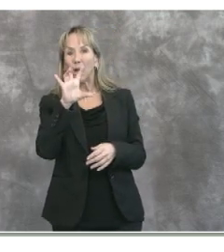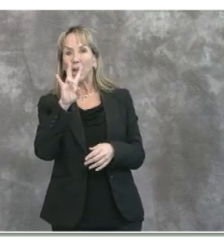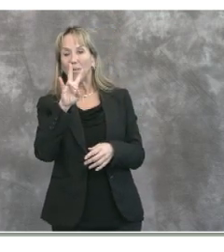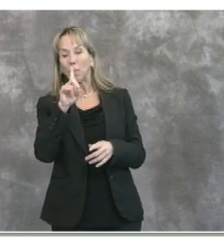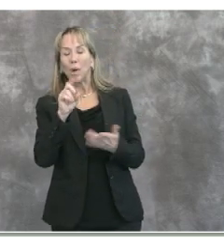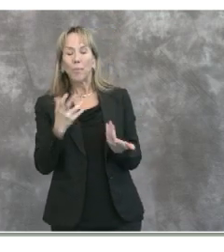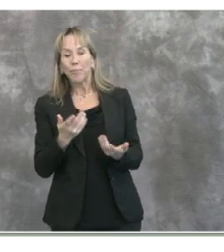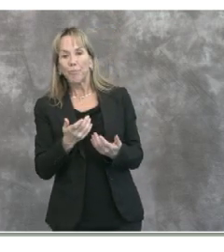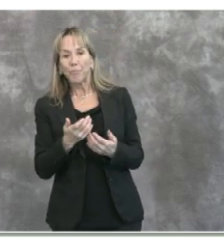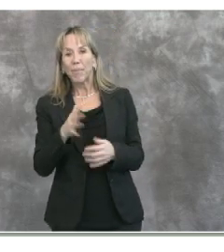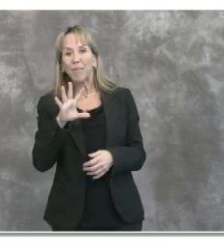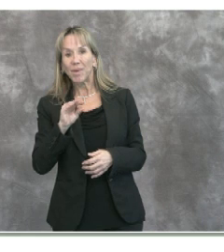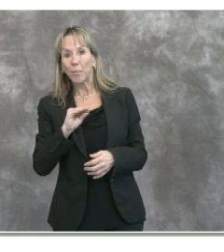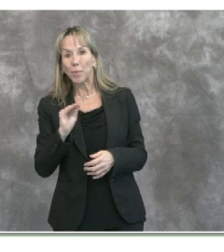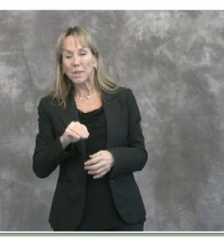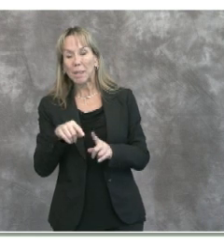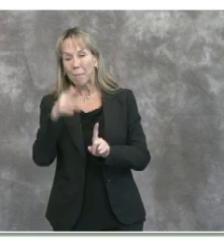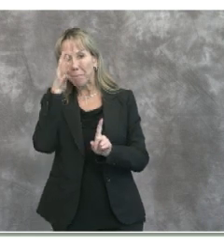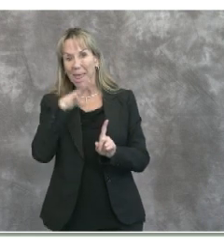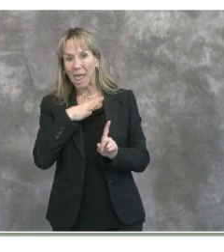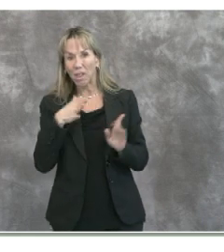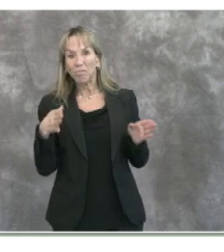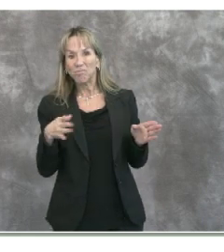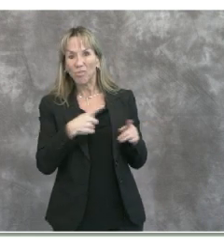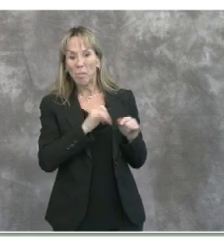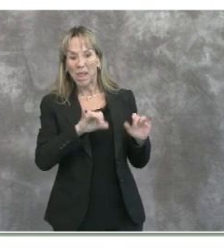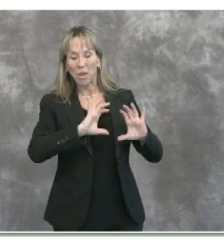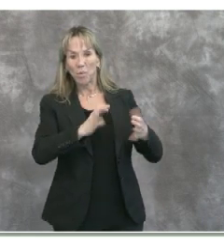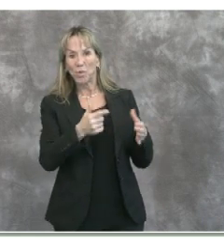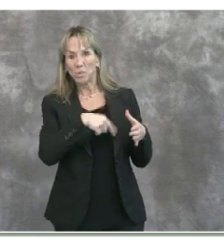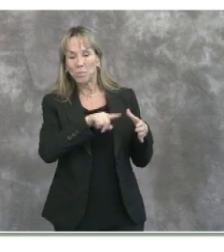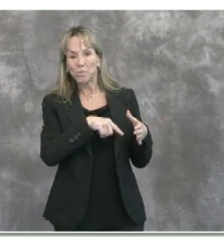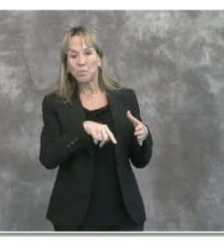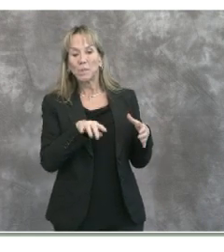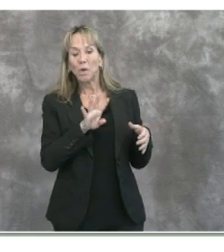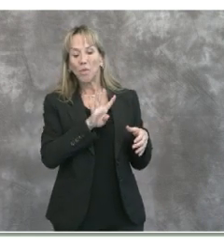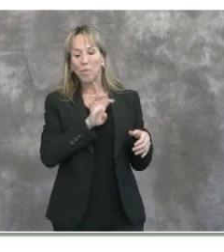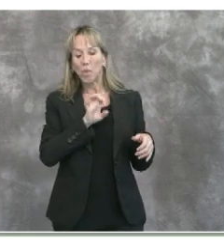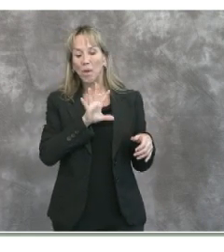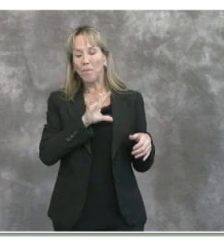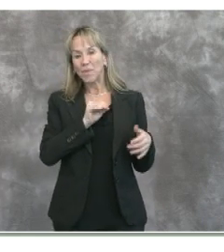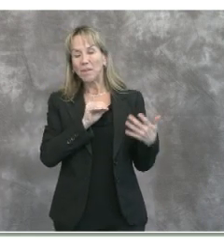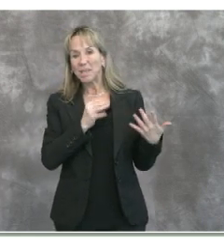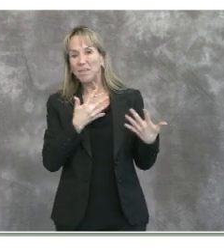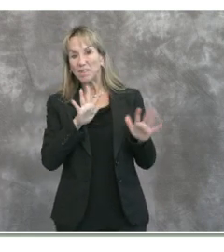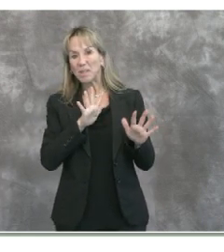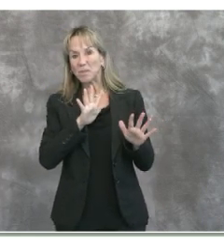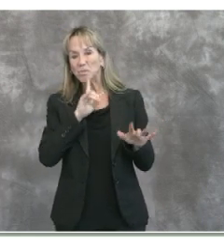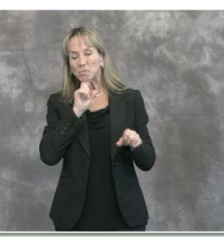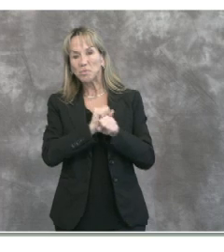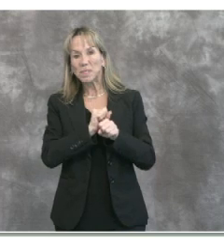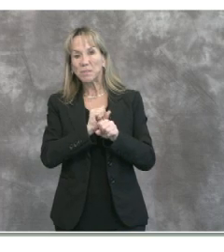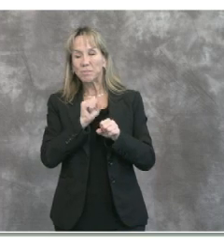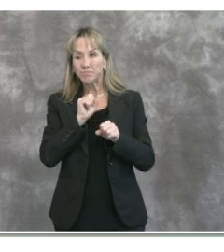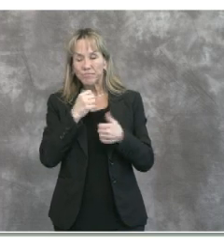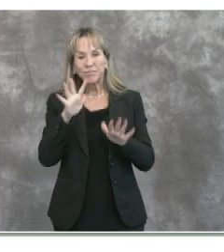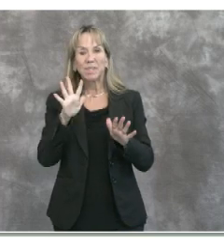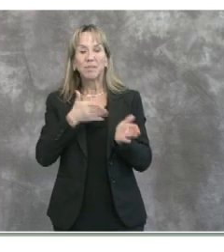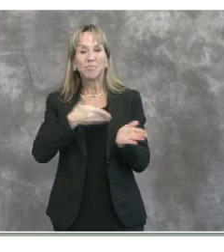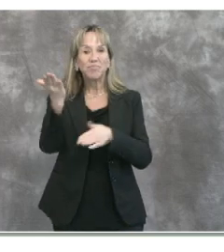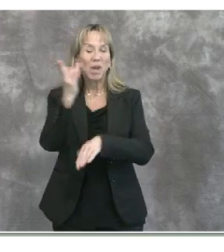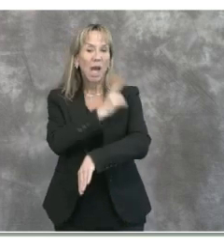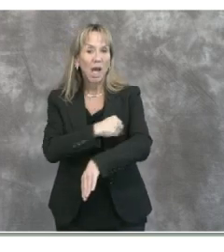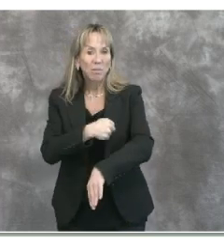971, or 50%, are male, and 450 have been hospitalized.